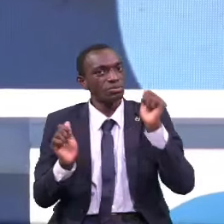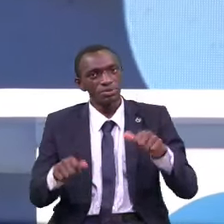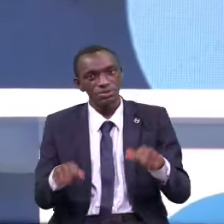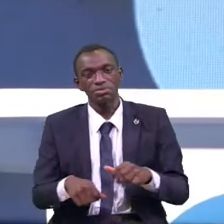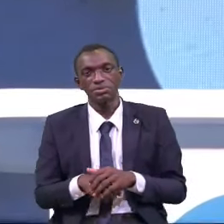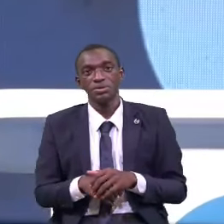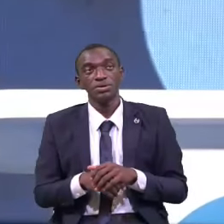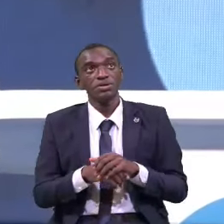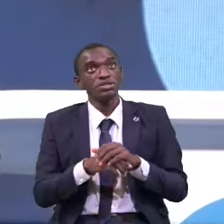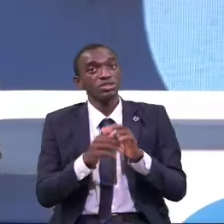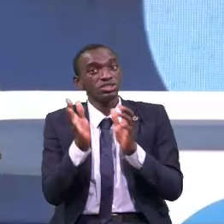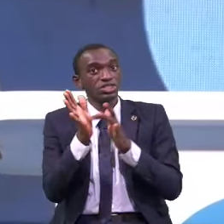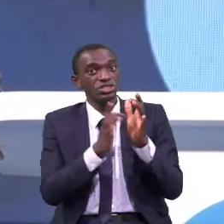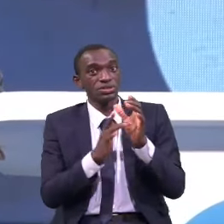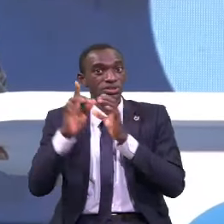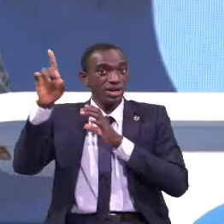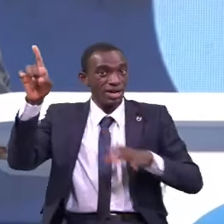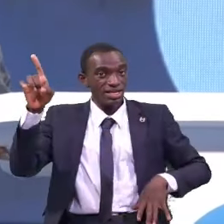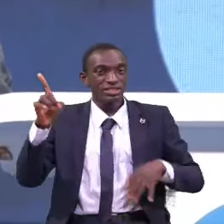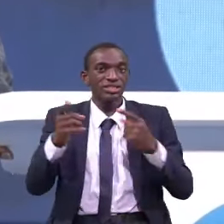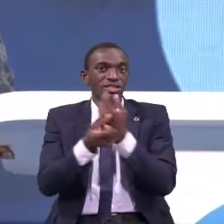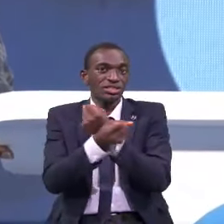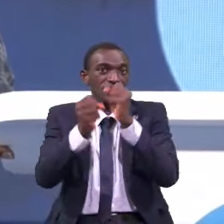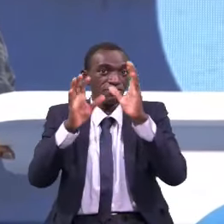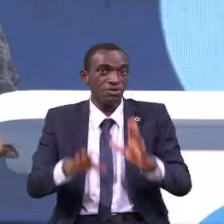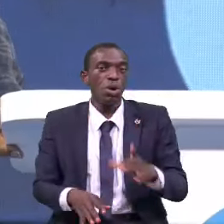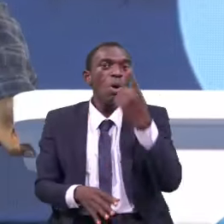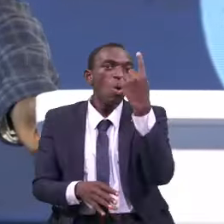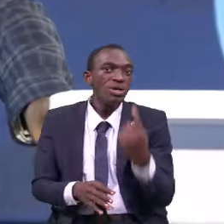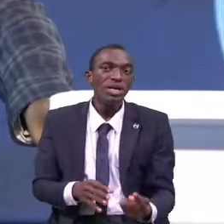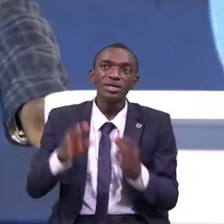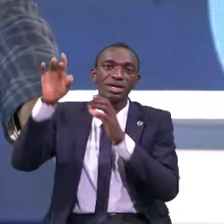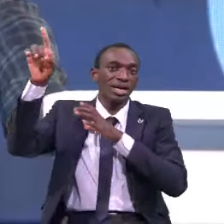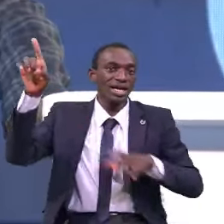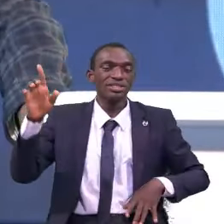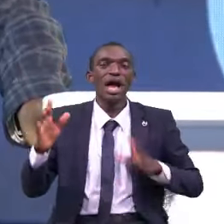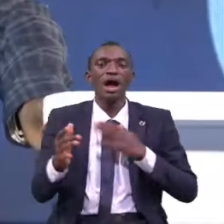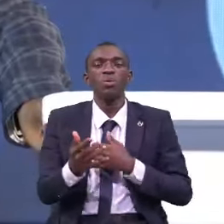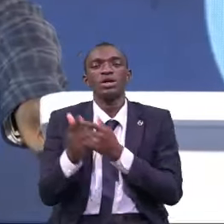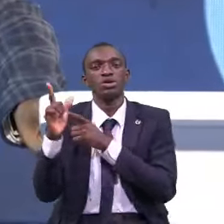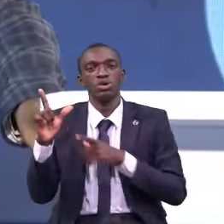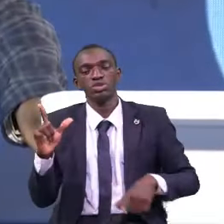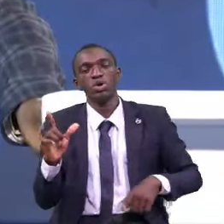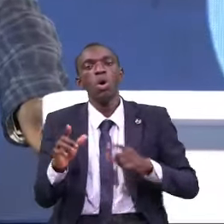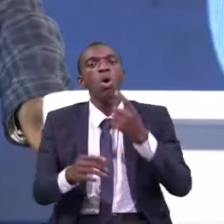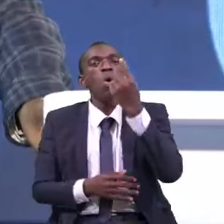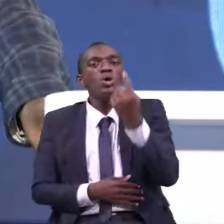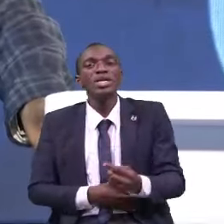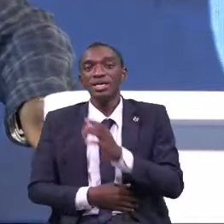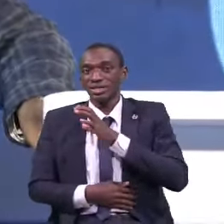Only Christ the Savior. Only Christ our Lord. Only Christ